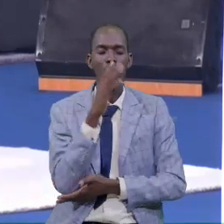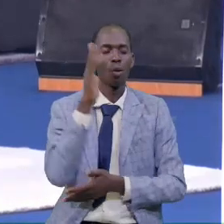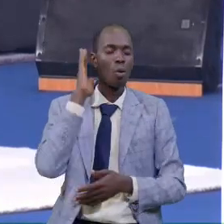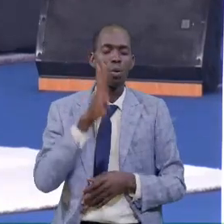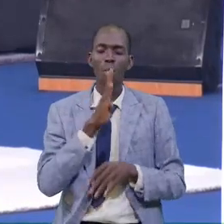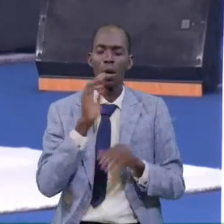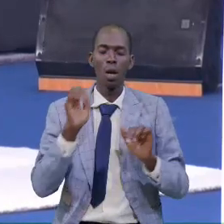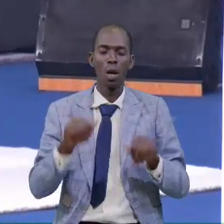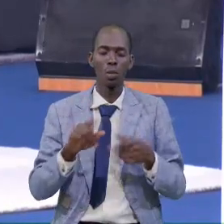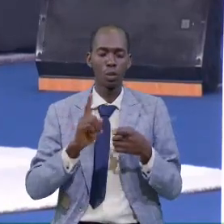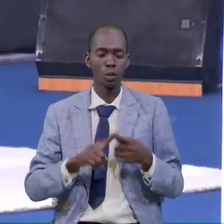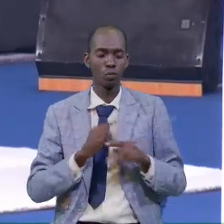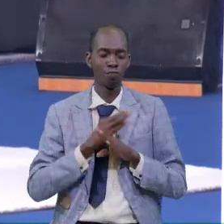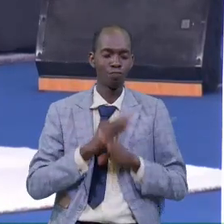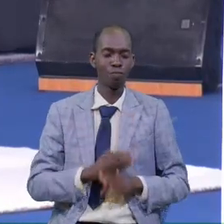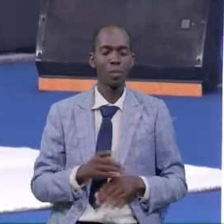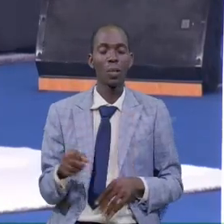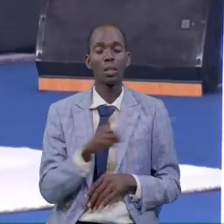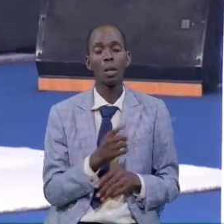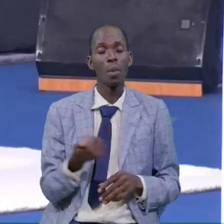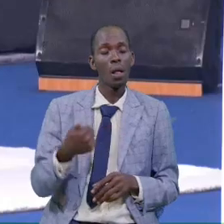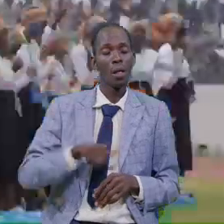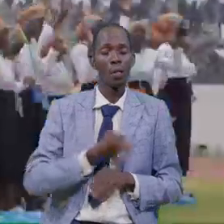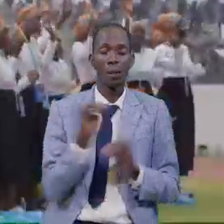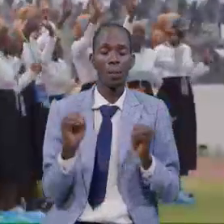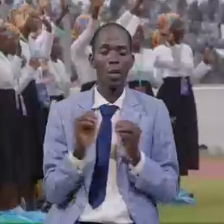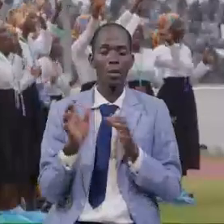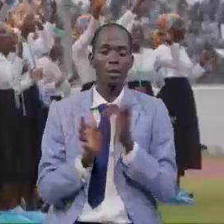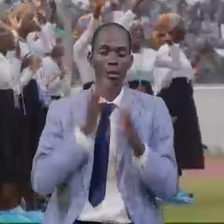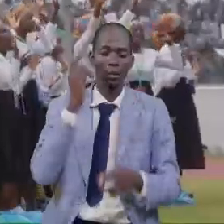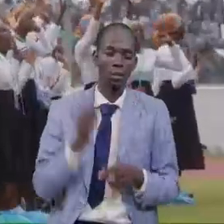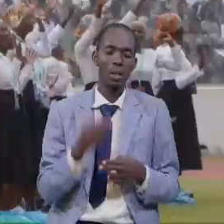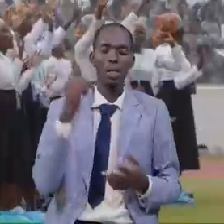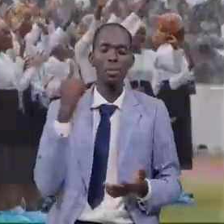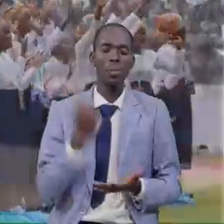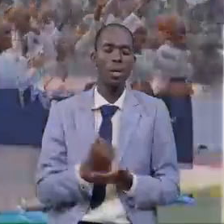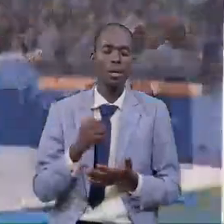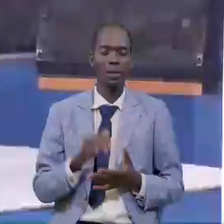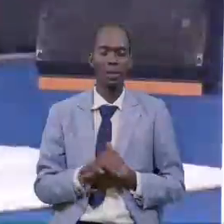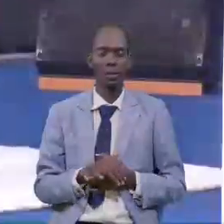hinder them anymore in Jesus' name.